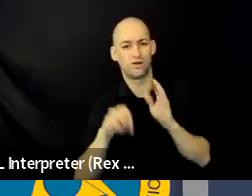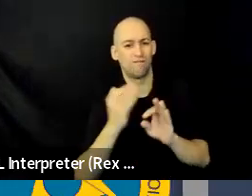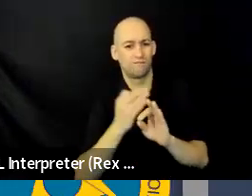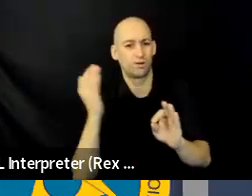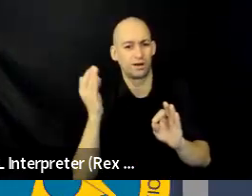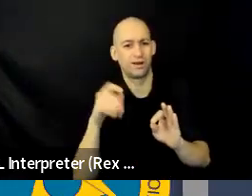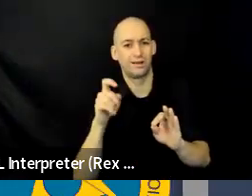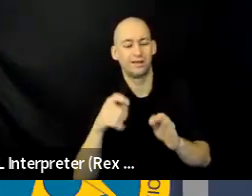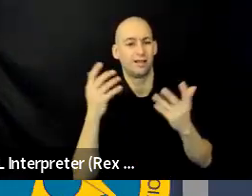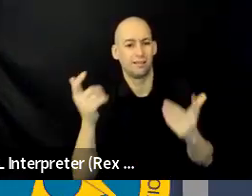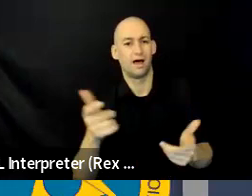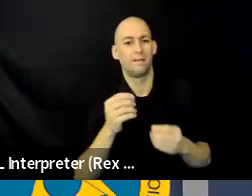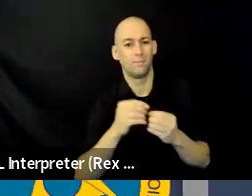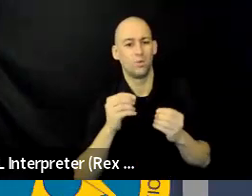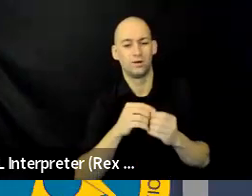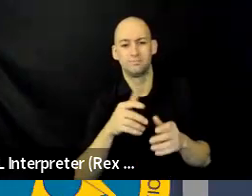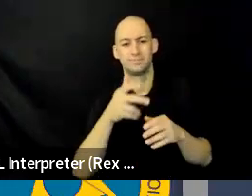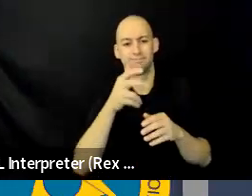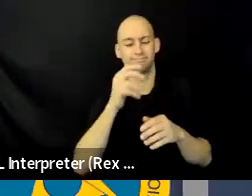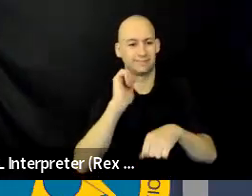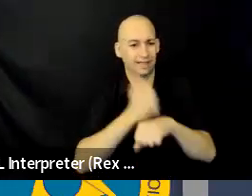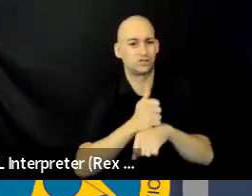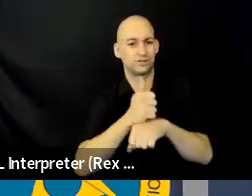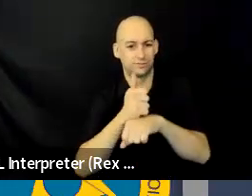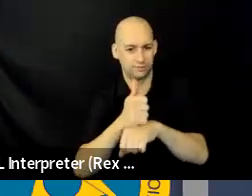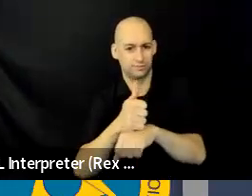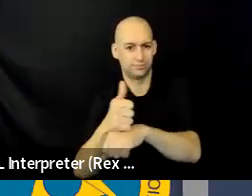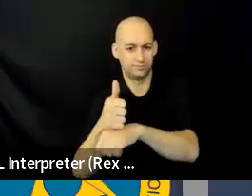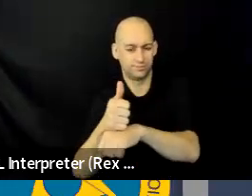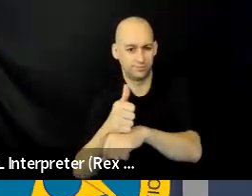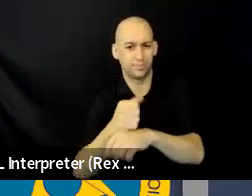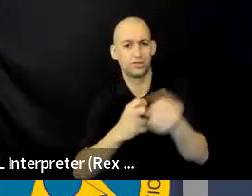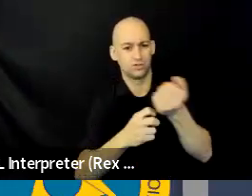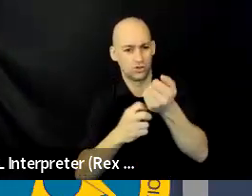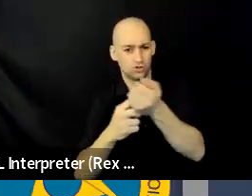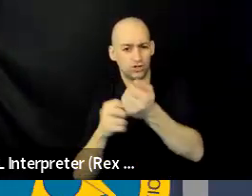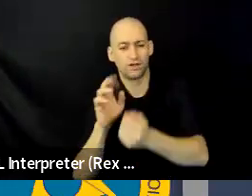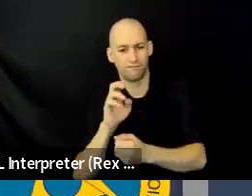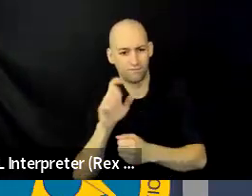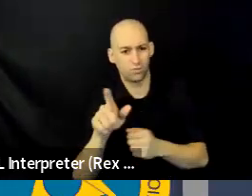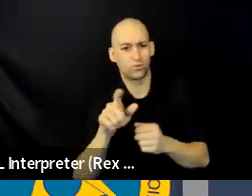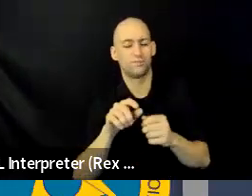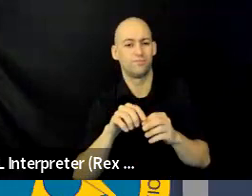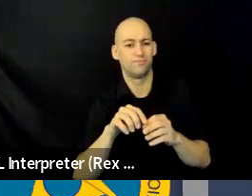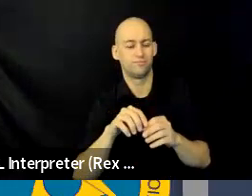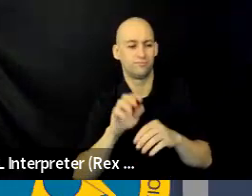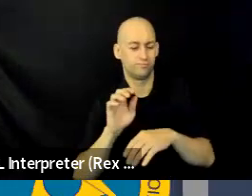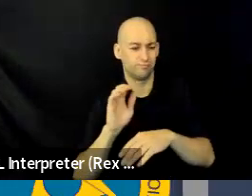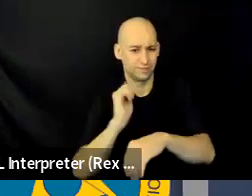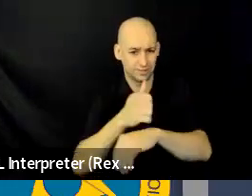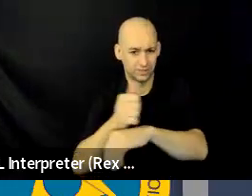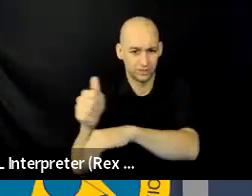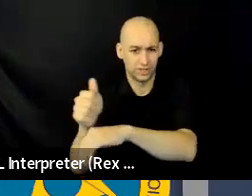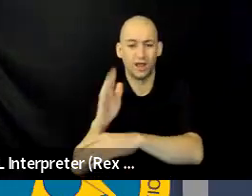going to need lots more stations, if you will, and charging and fueling facilities. So this is going to come up a